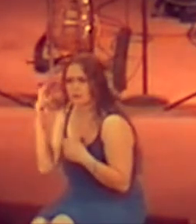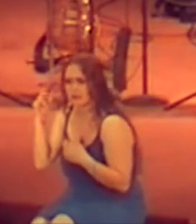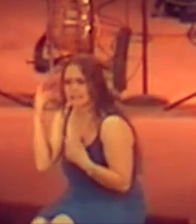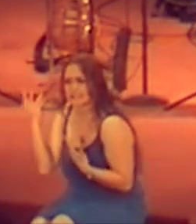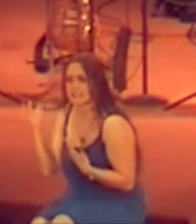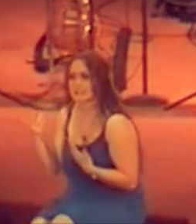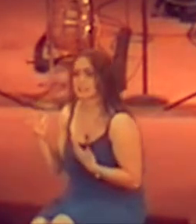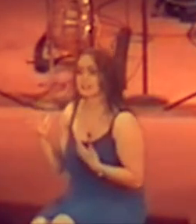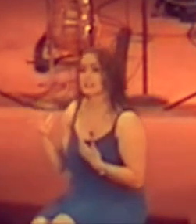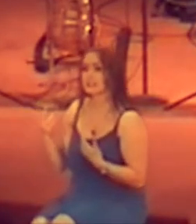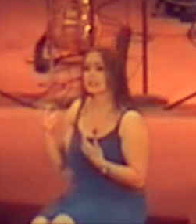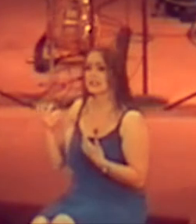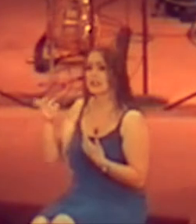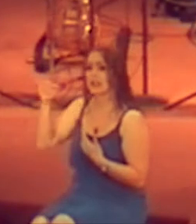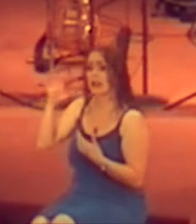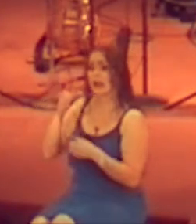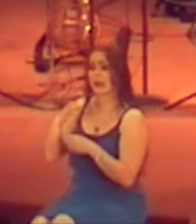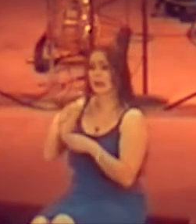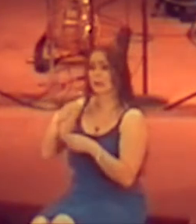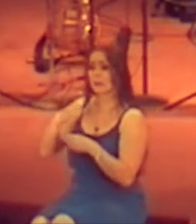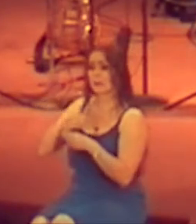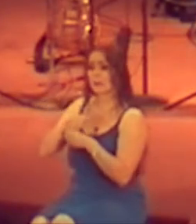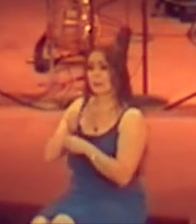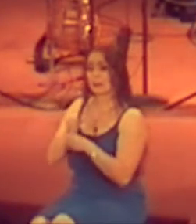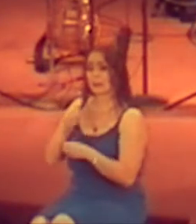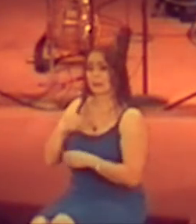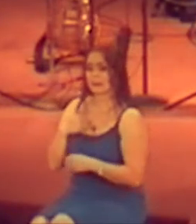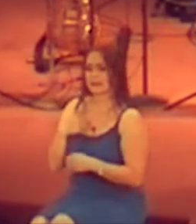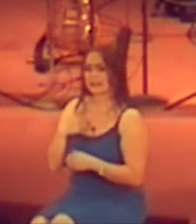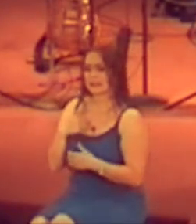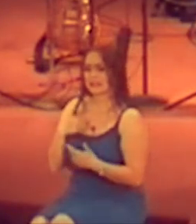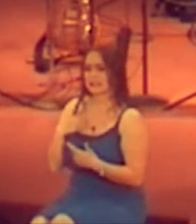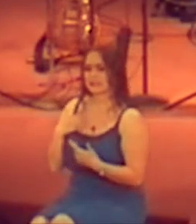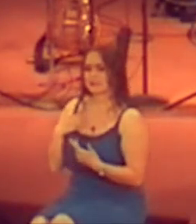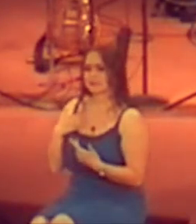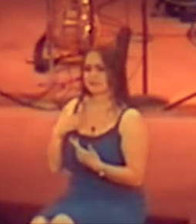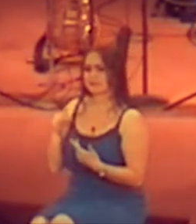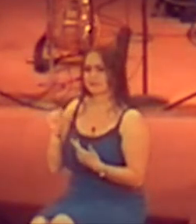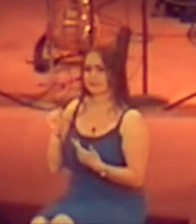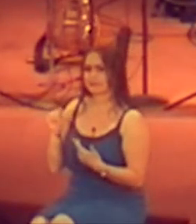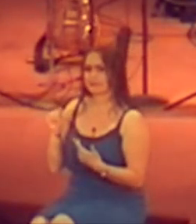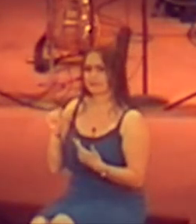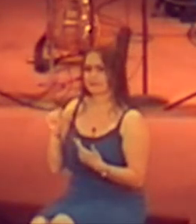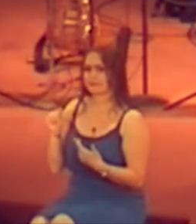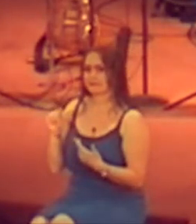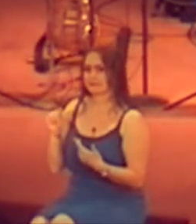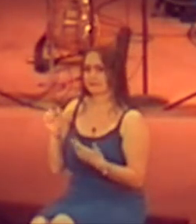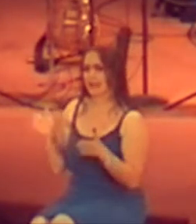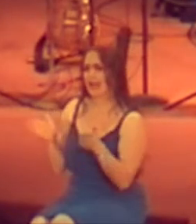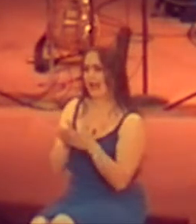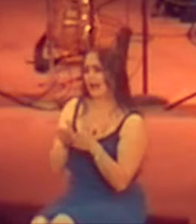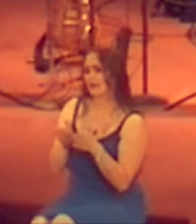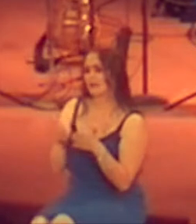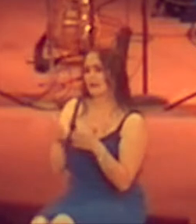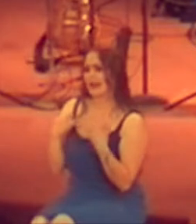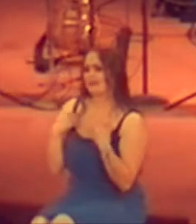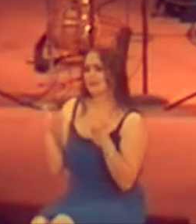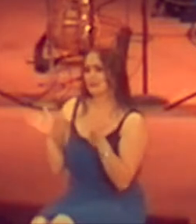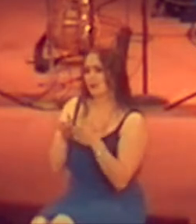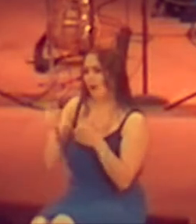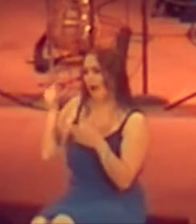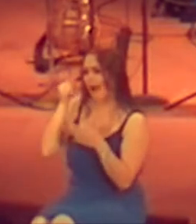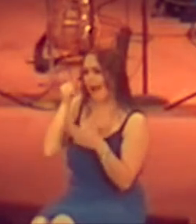very, very advantageous when it comes to the winter. I'm going to give him small eyes so that the glare from the